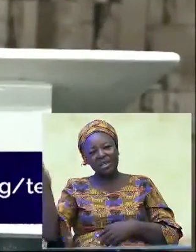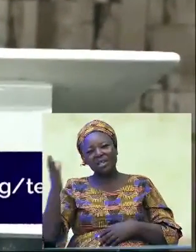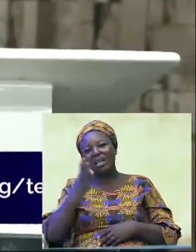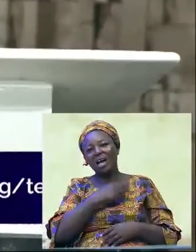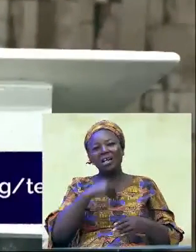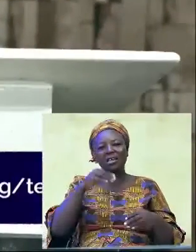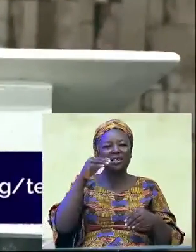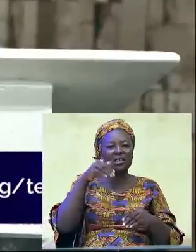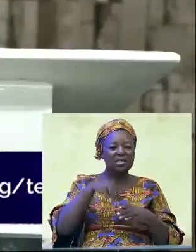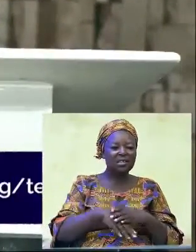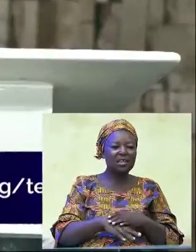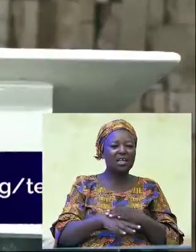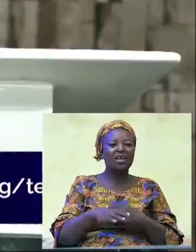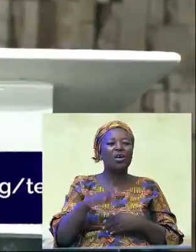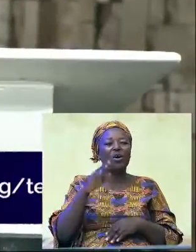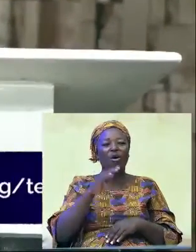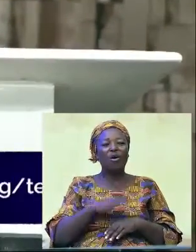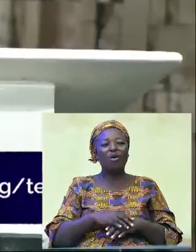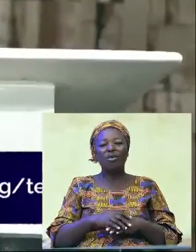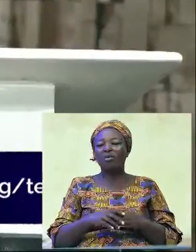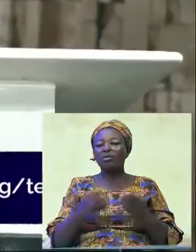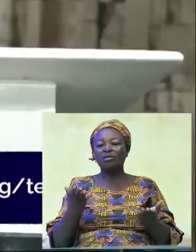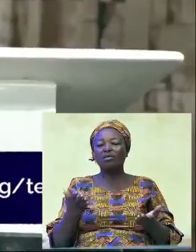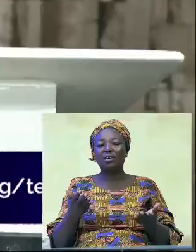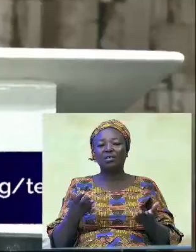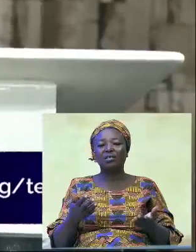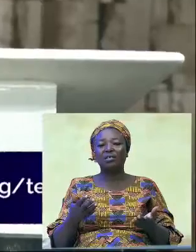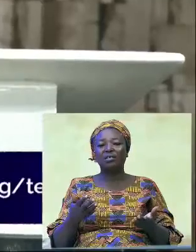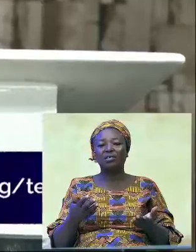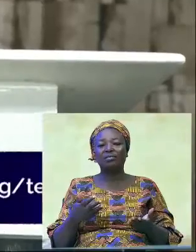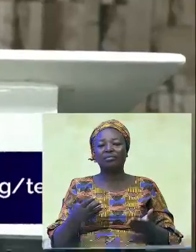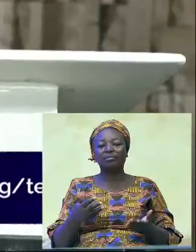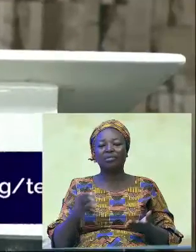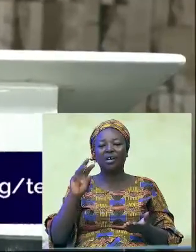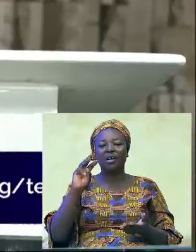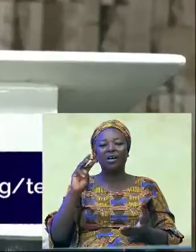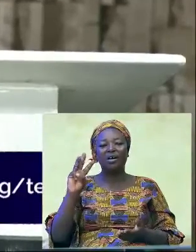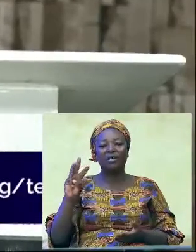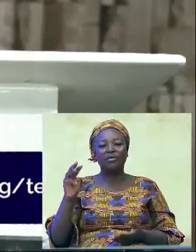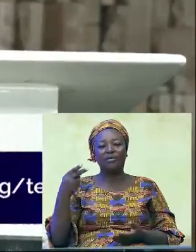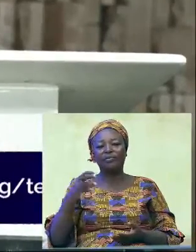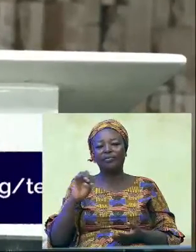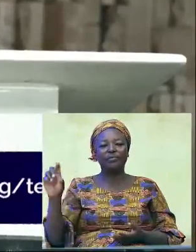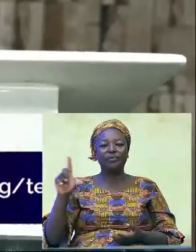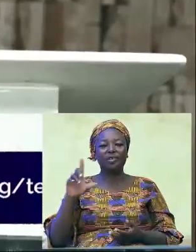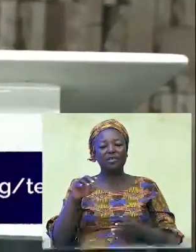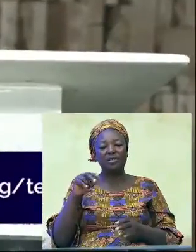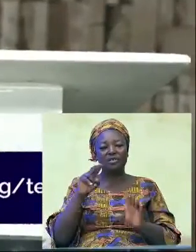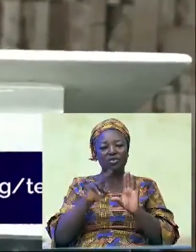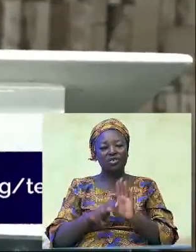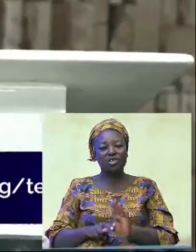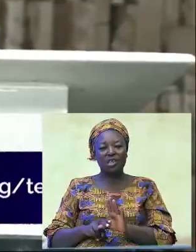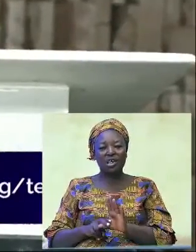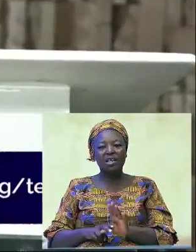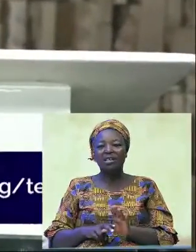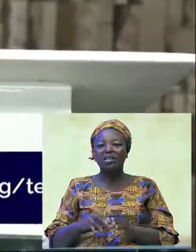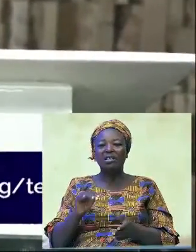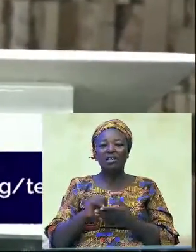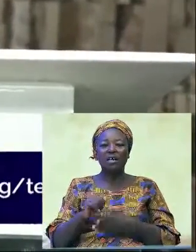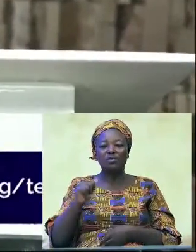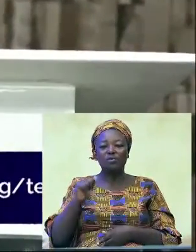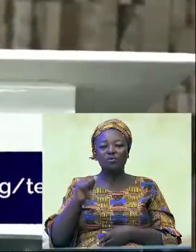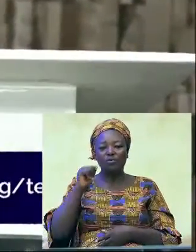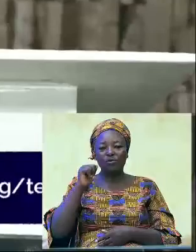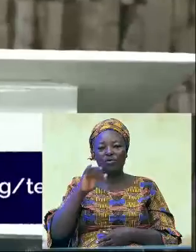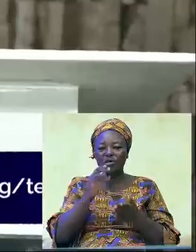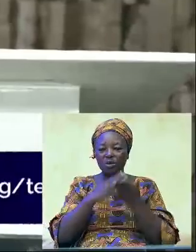Everywhere, outside, inside, everywhere. Your wheelchair, rise up now. She's walking